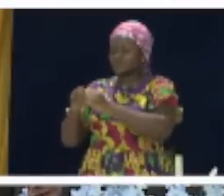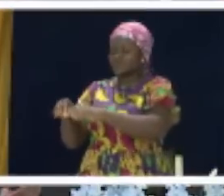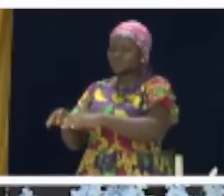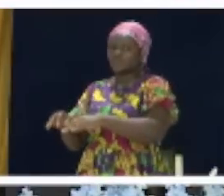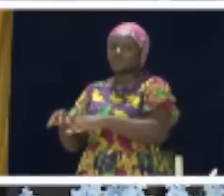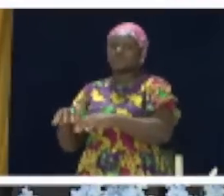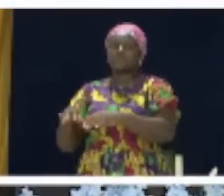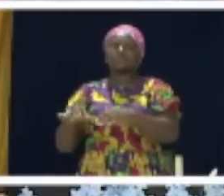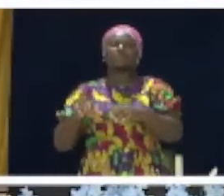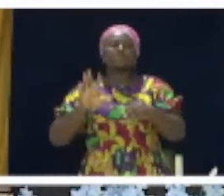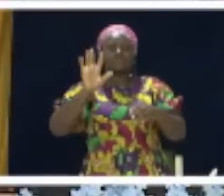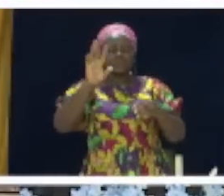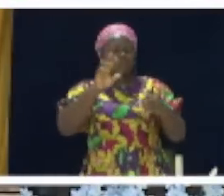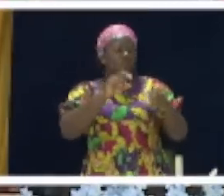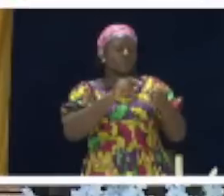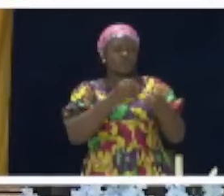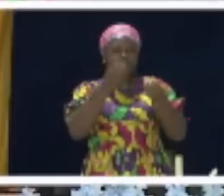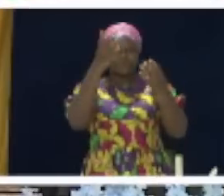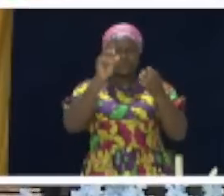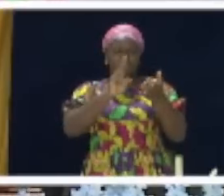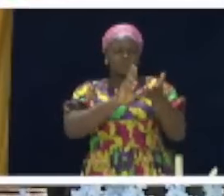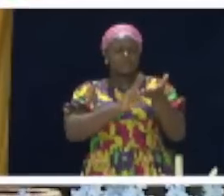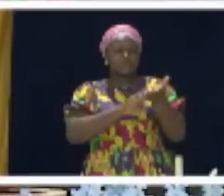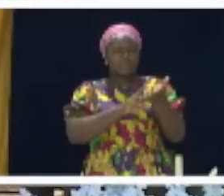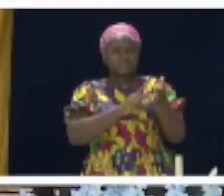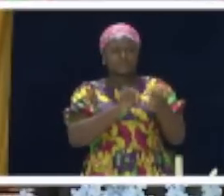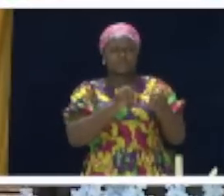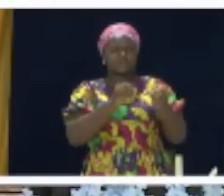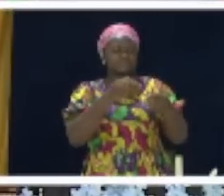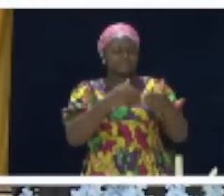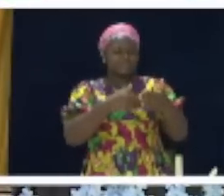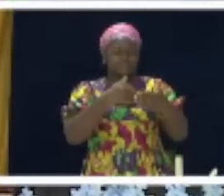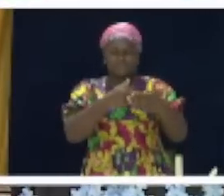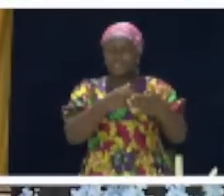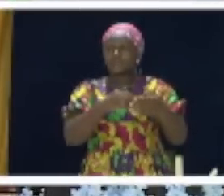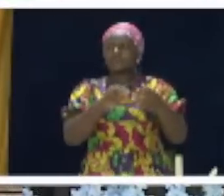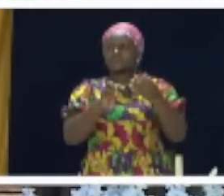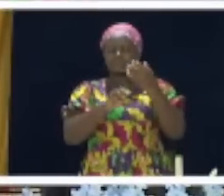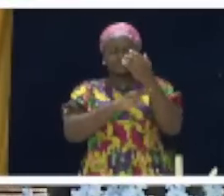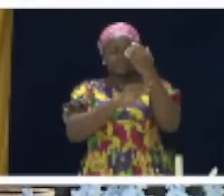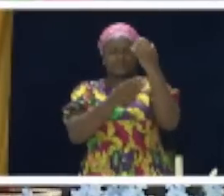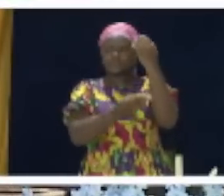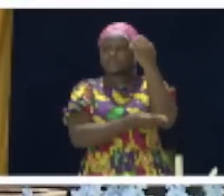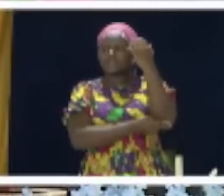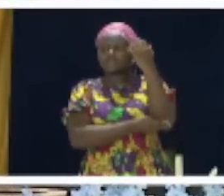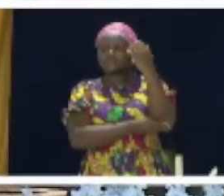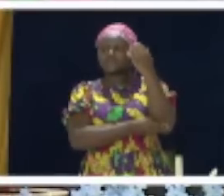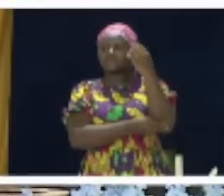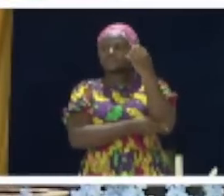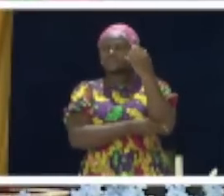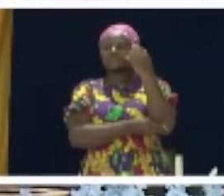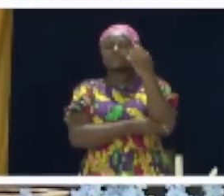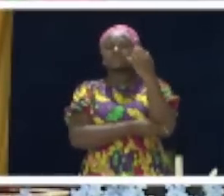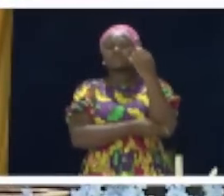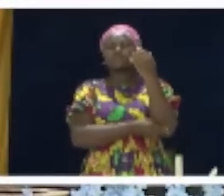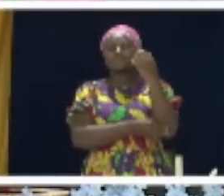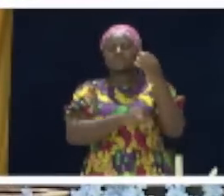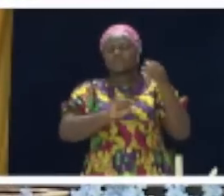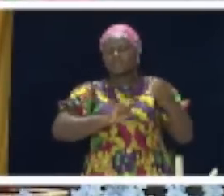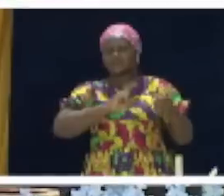dance to the nearest basket and drop it with joy. I'm sure you have passed your cups to the